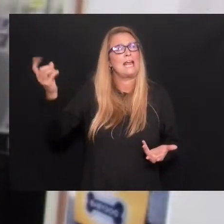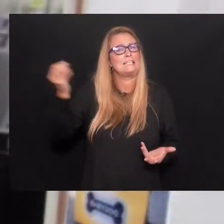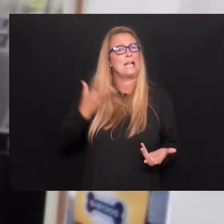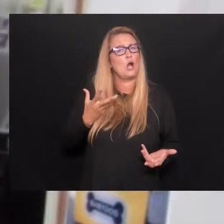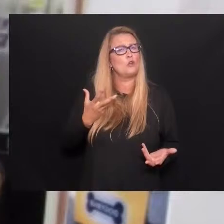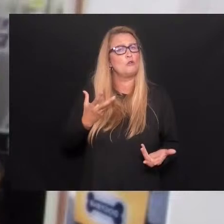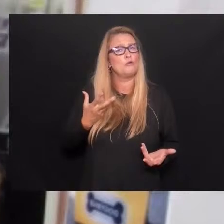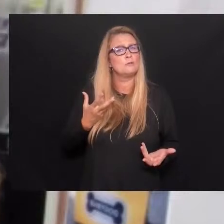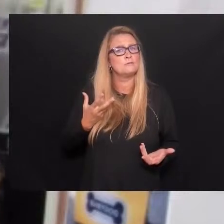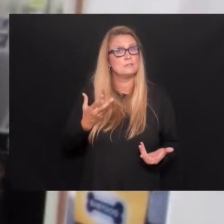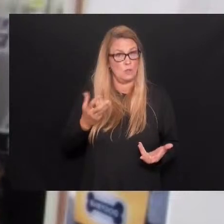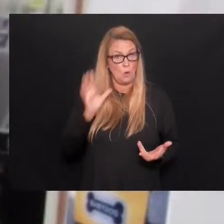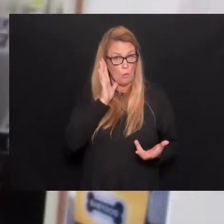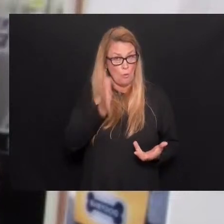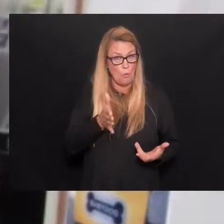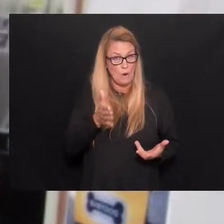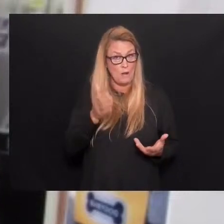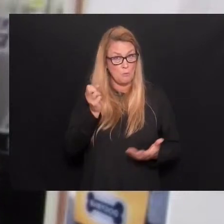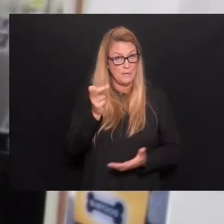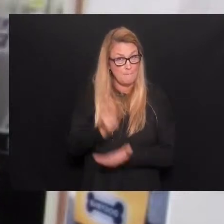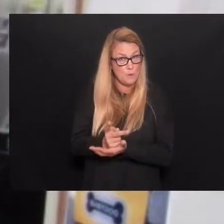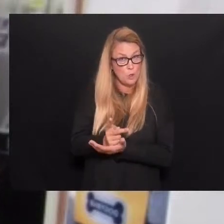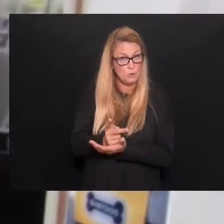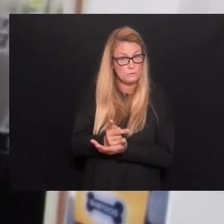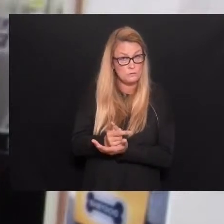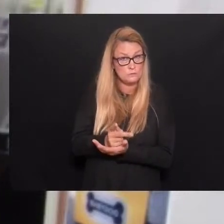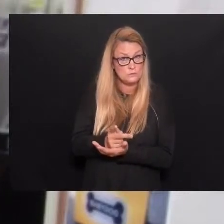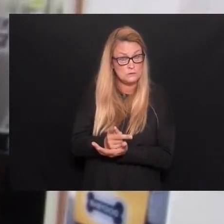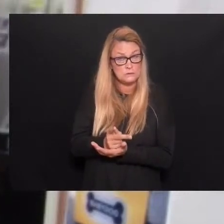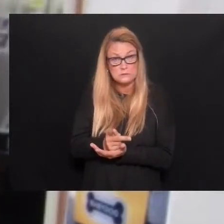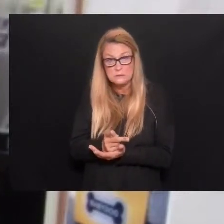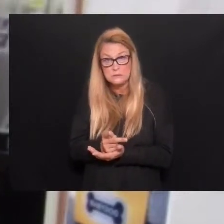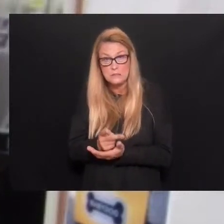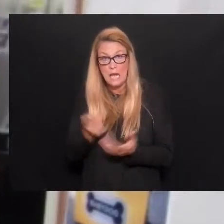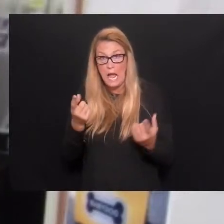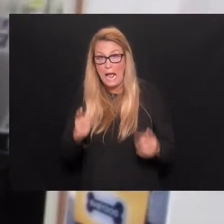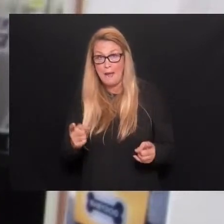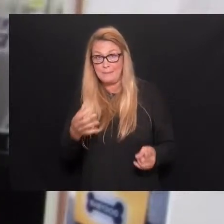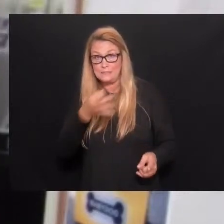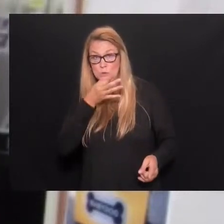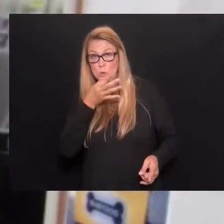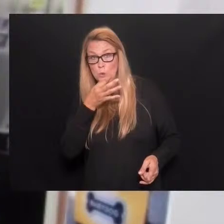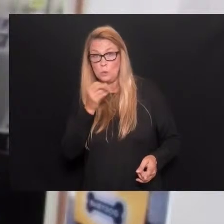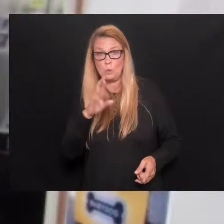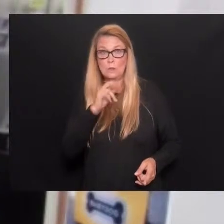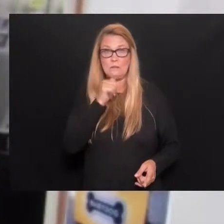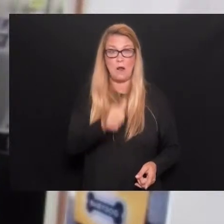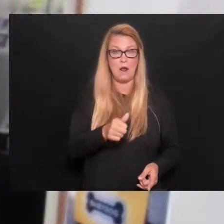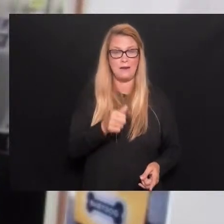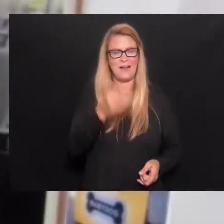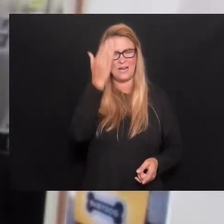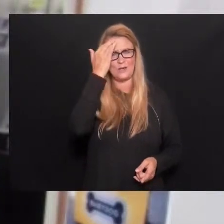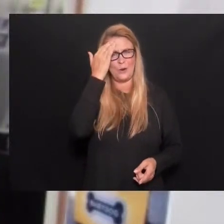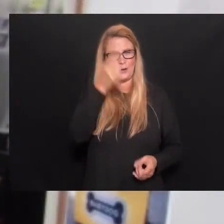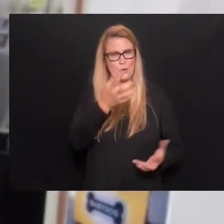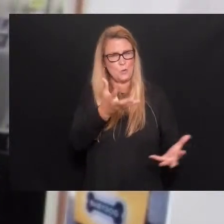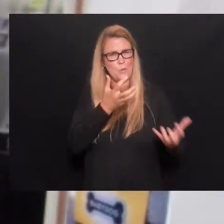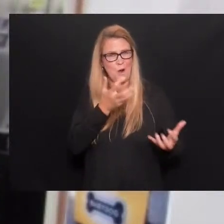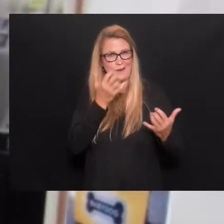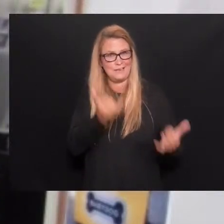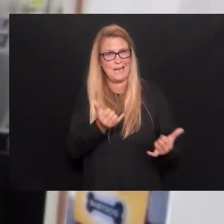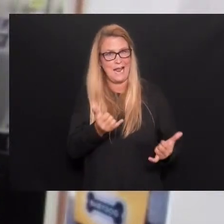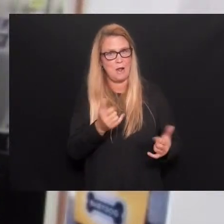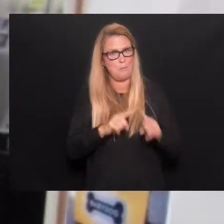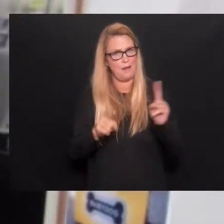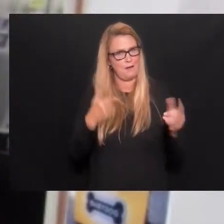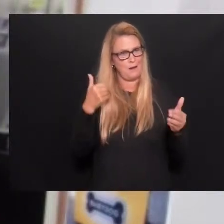indicated that we are going to get approval? Do you think that will actually happen ahead of time? I know you guys have pushed pretty hard for that, but as we're getting close to the